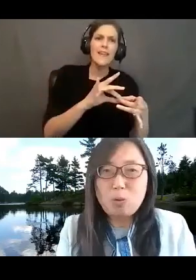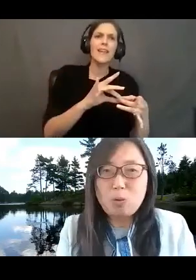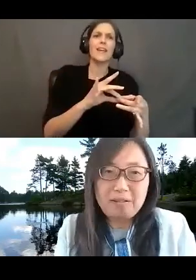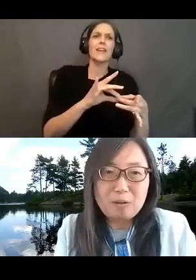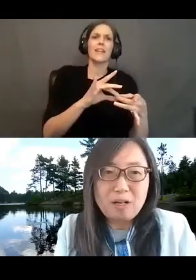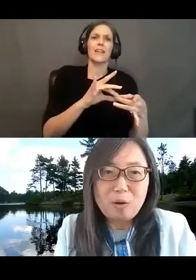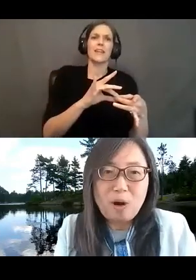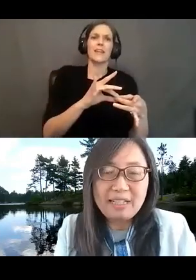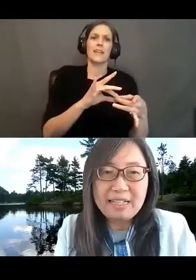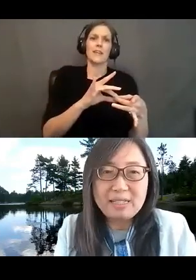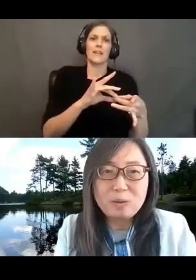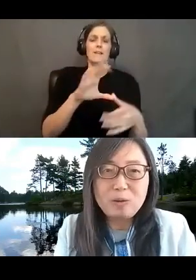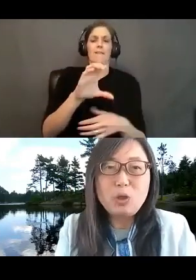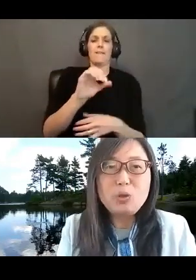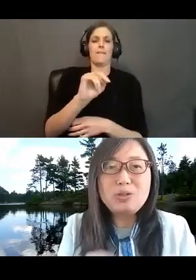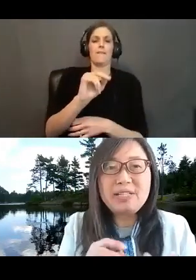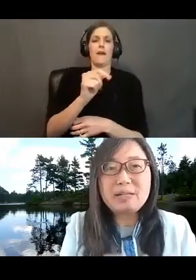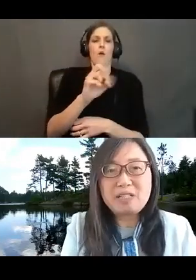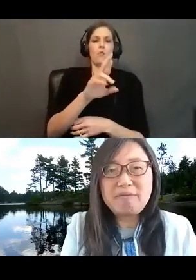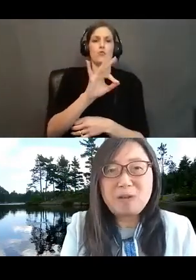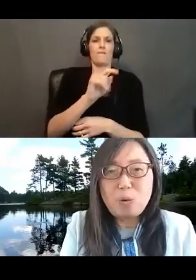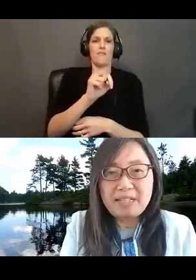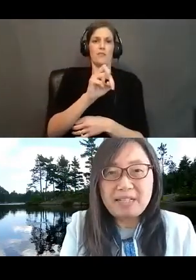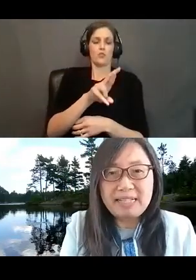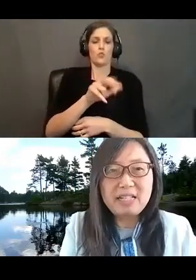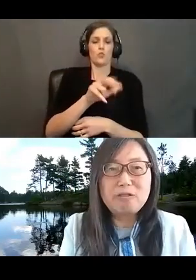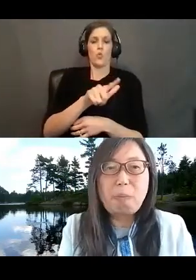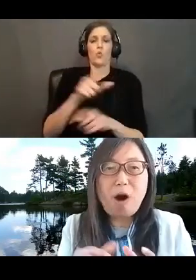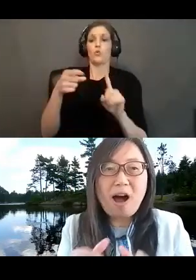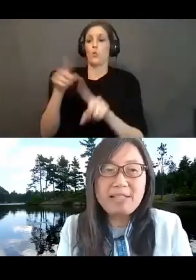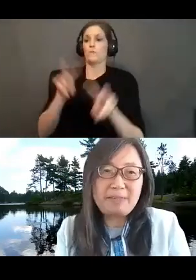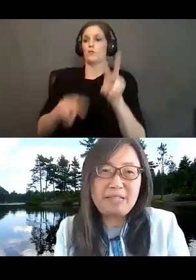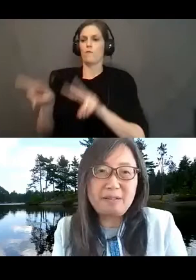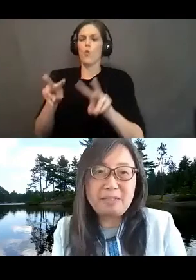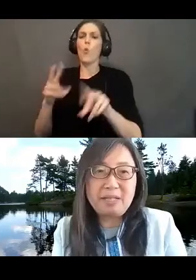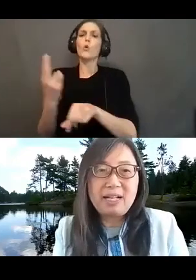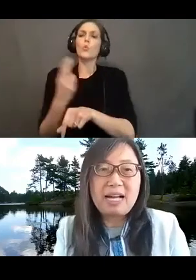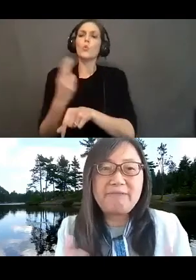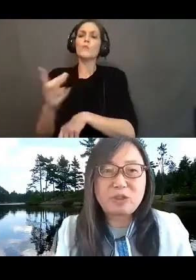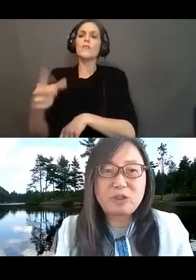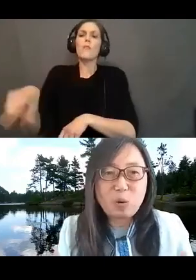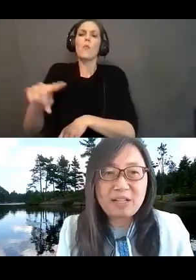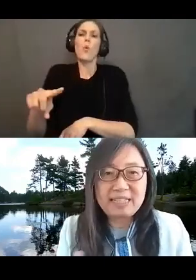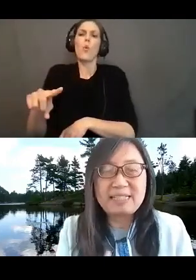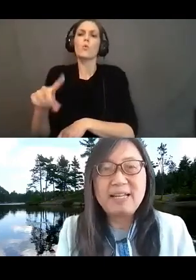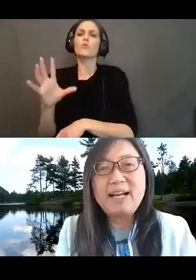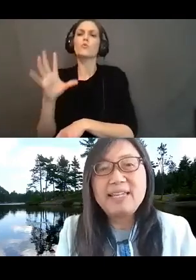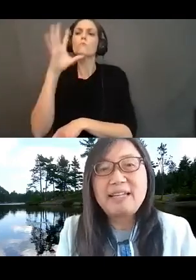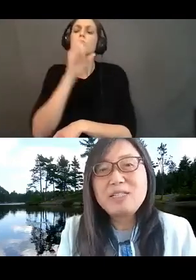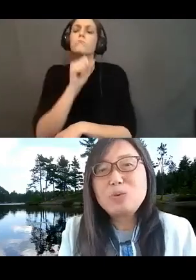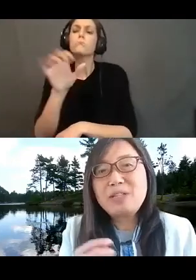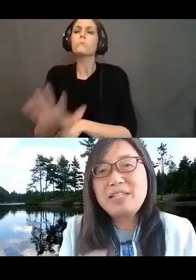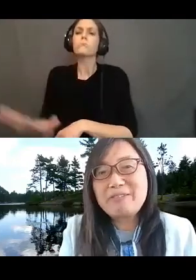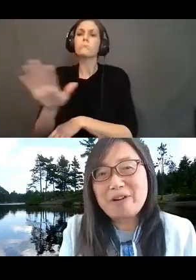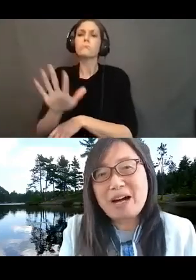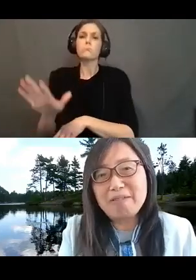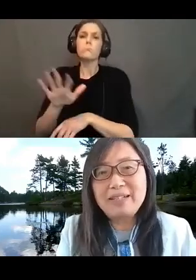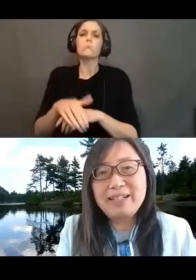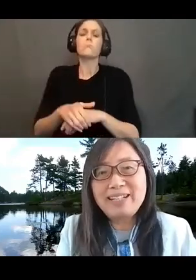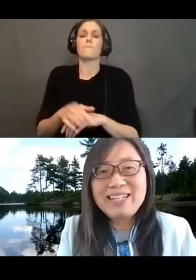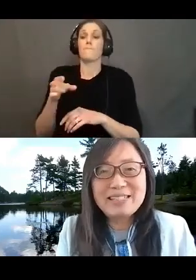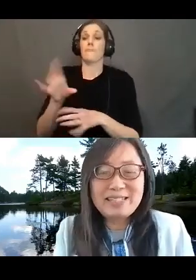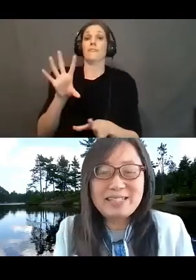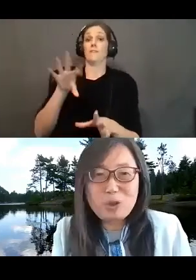observed quantities, or using observed quantities to approximate those counterfactual quantities. Now, this would